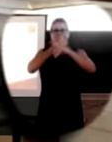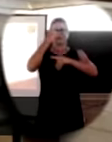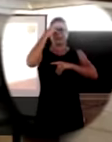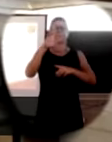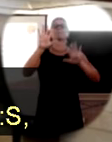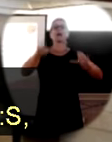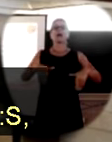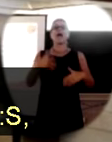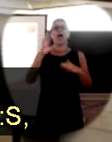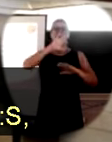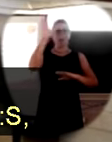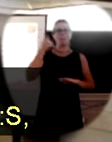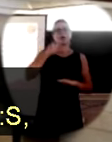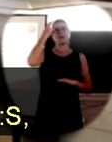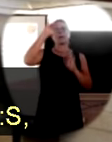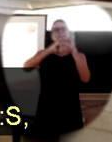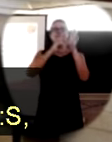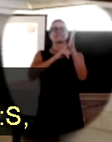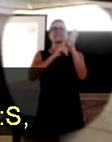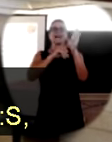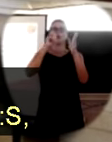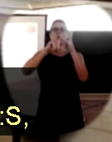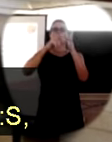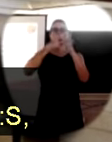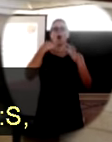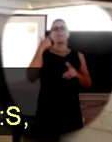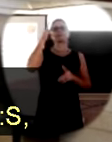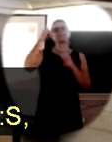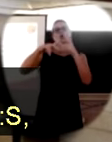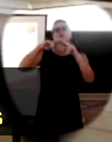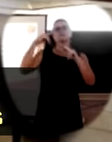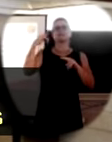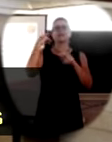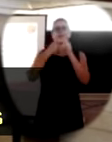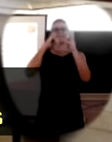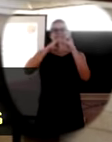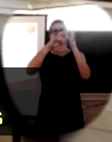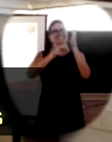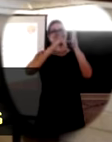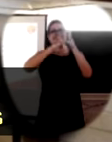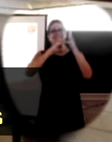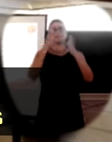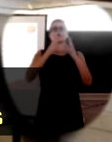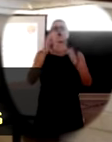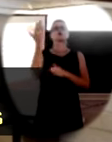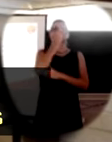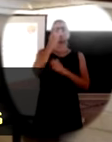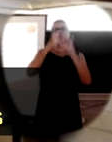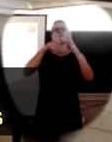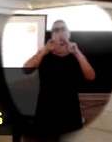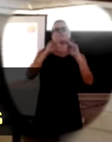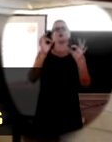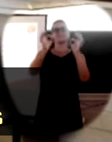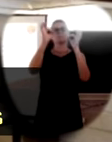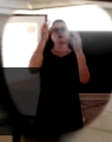So, look, hello everybody, my name's Sally Cooke. I'm a teacher of the deaf with SSENS, which actually stands for School of Special